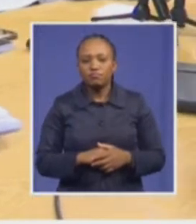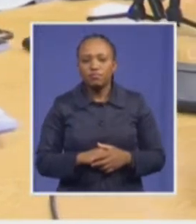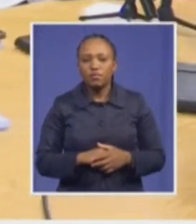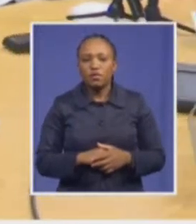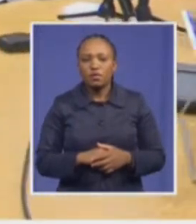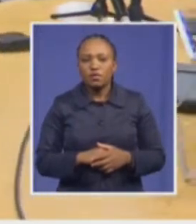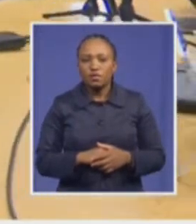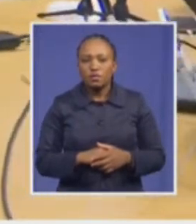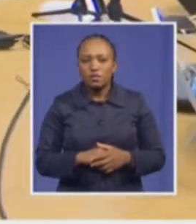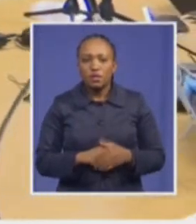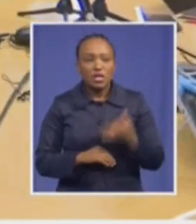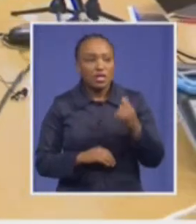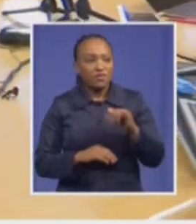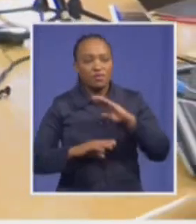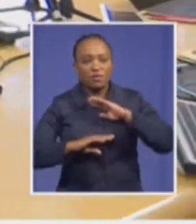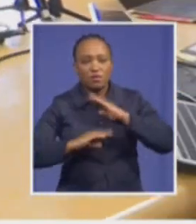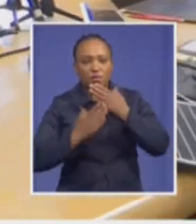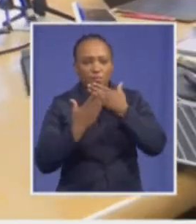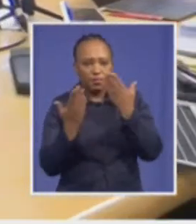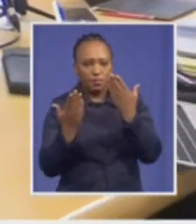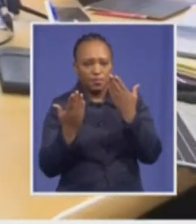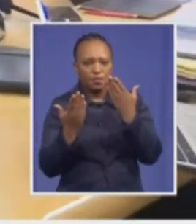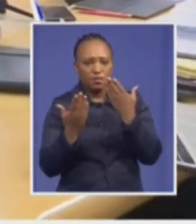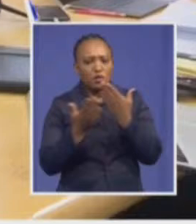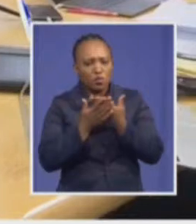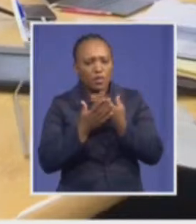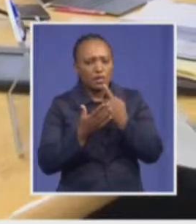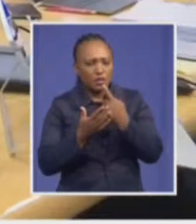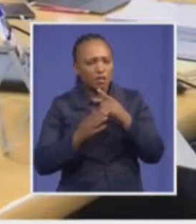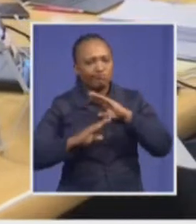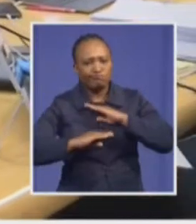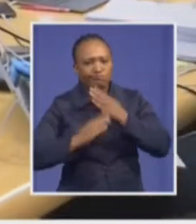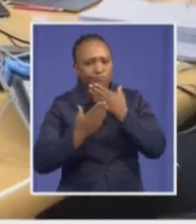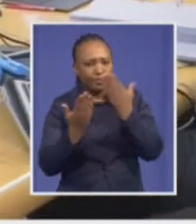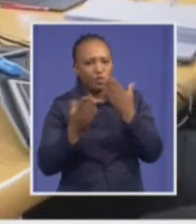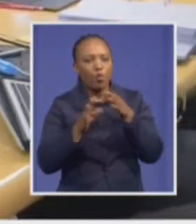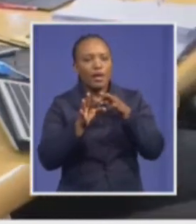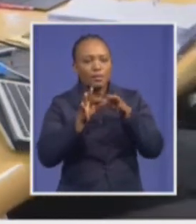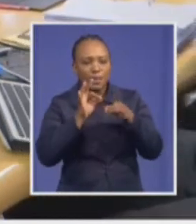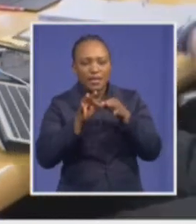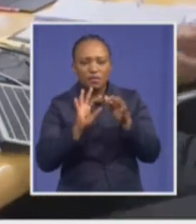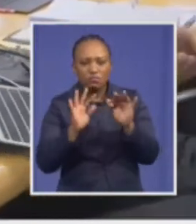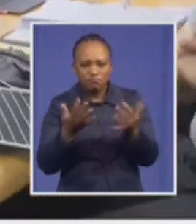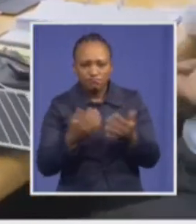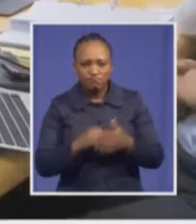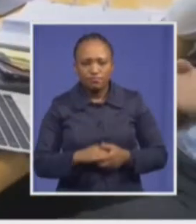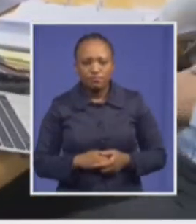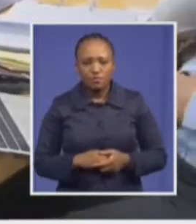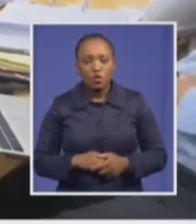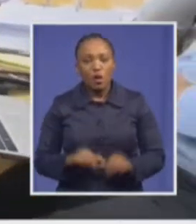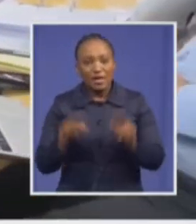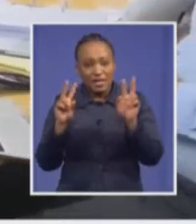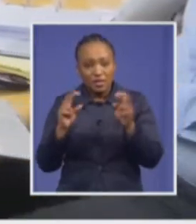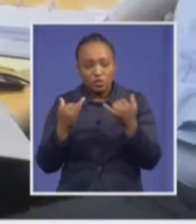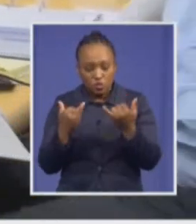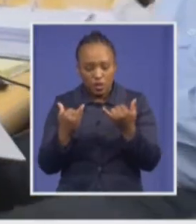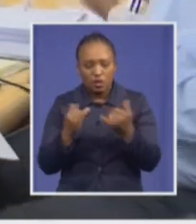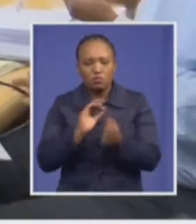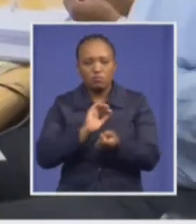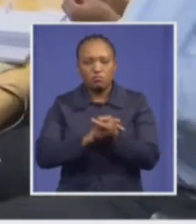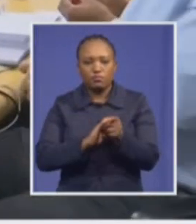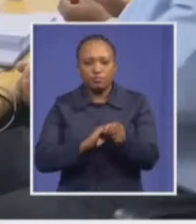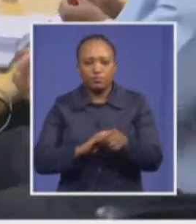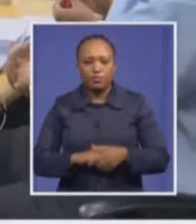why you're not satisfied. That's the crux of this matter. Yeah, is that expected from me?